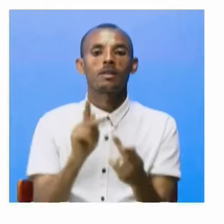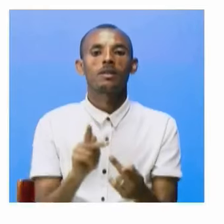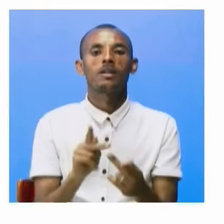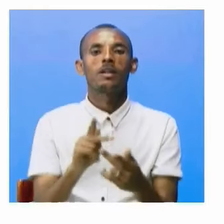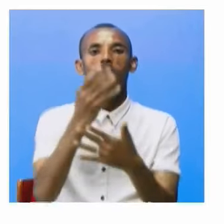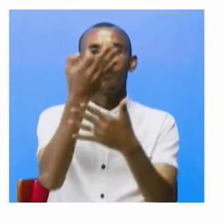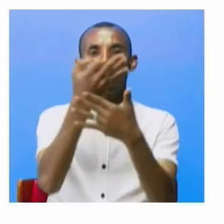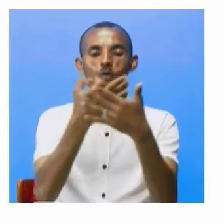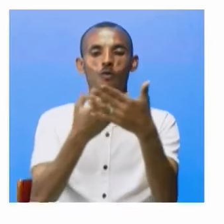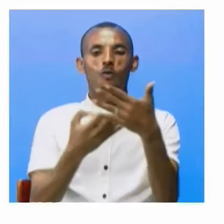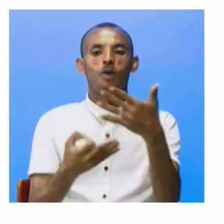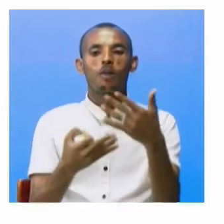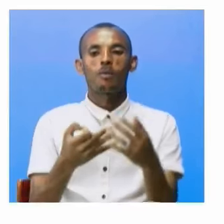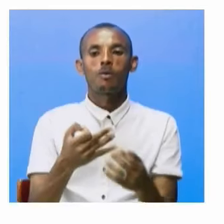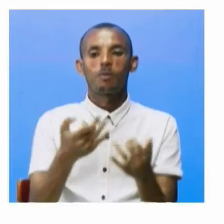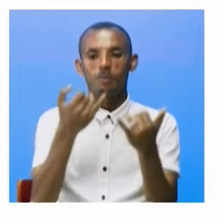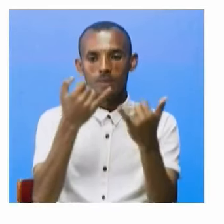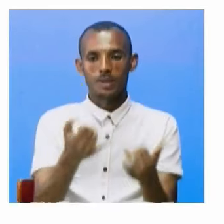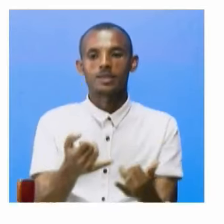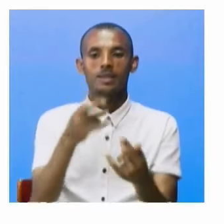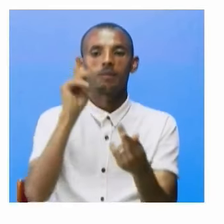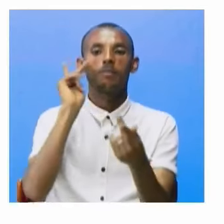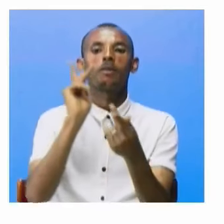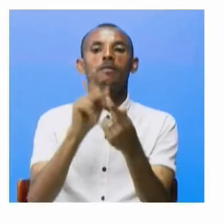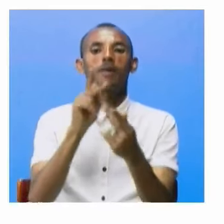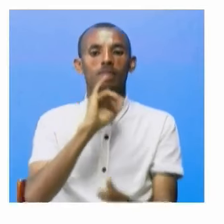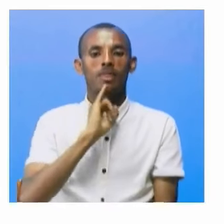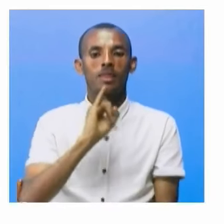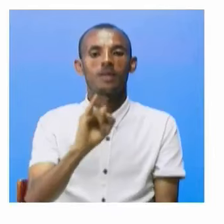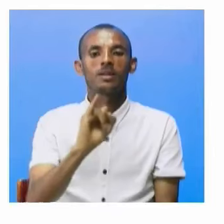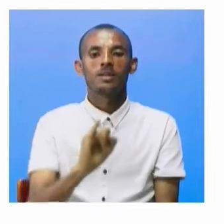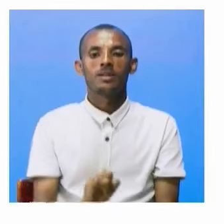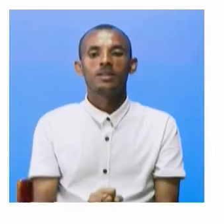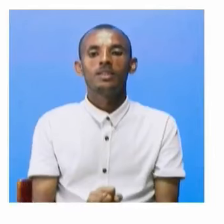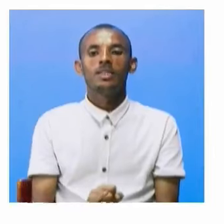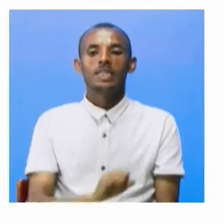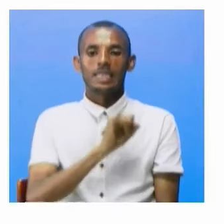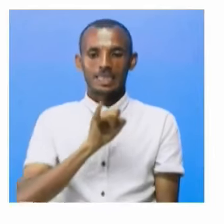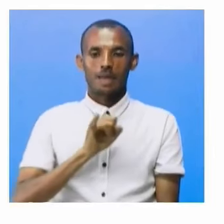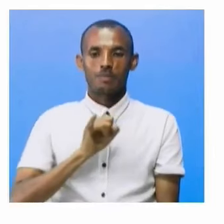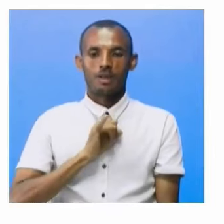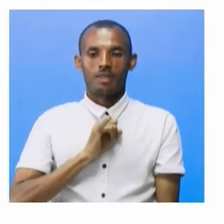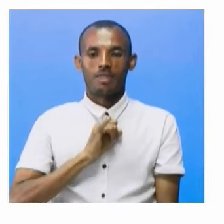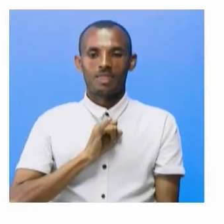form of the present perfect is subject, yeah?